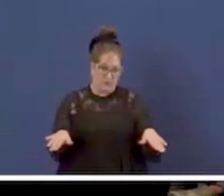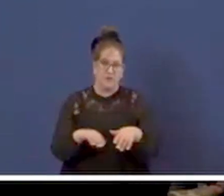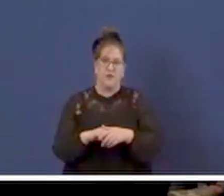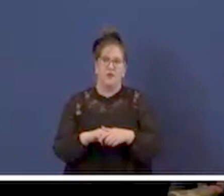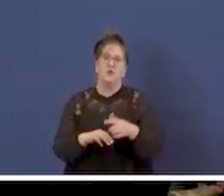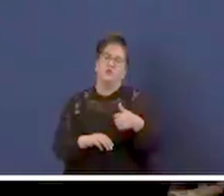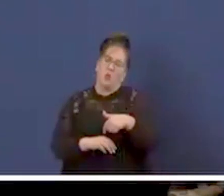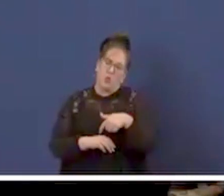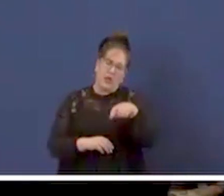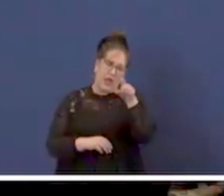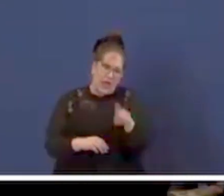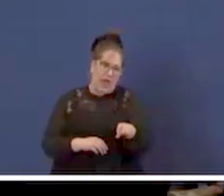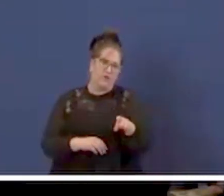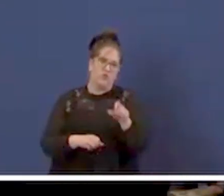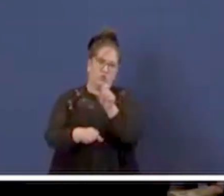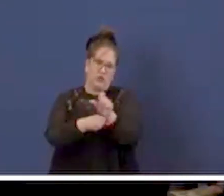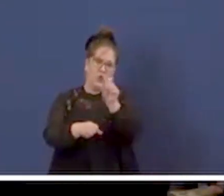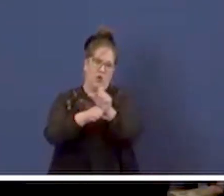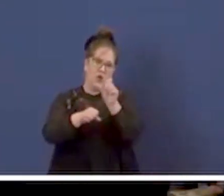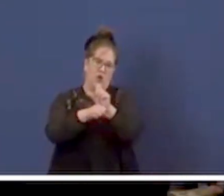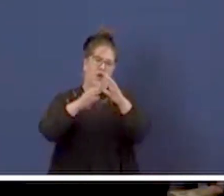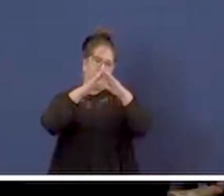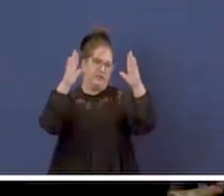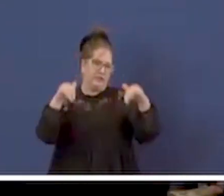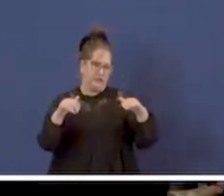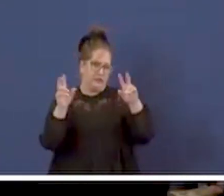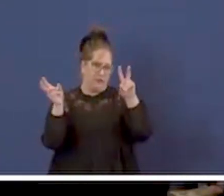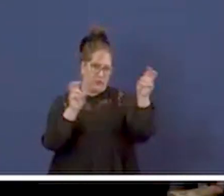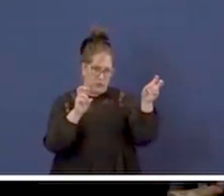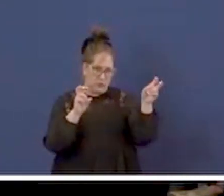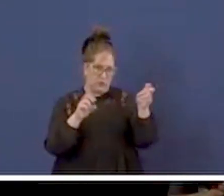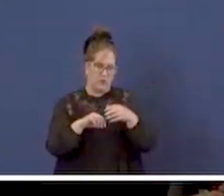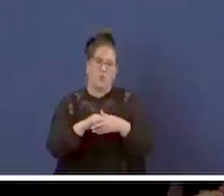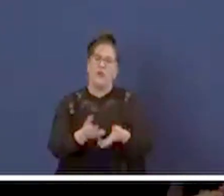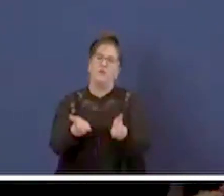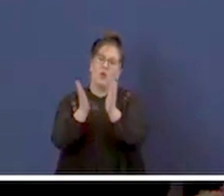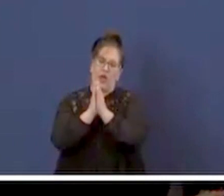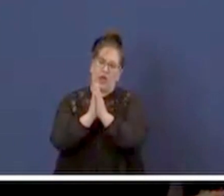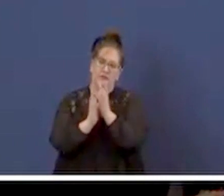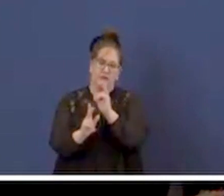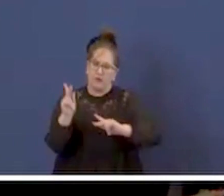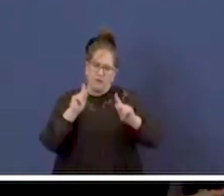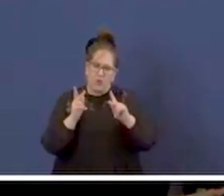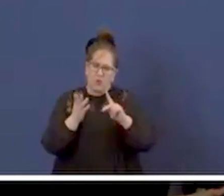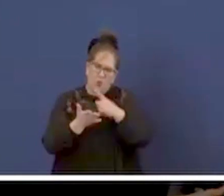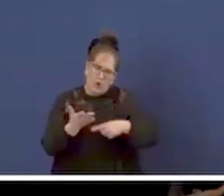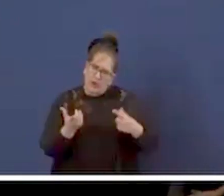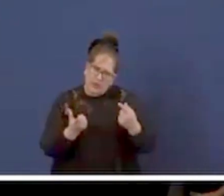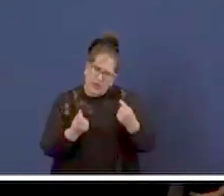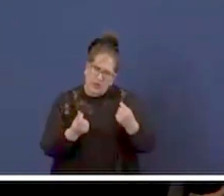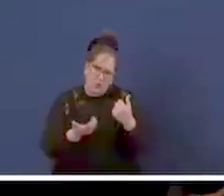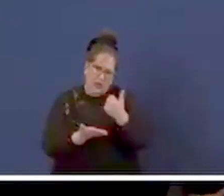we need to work on systemic issues. We need to ask people, as Stephanie said, what can I do to